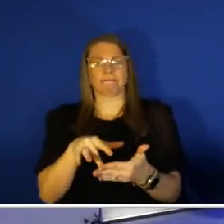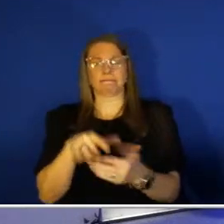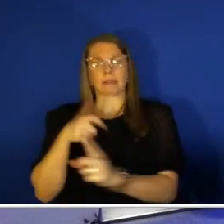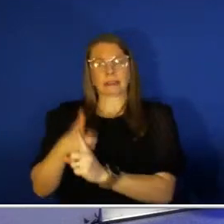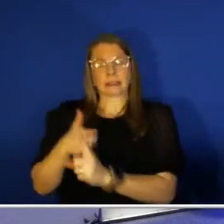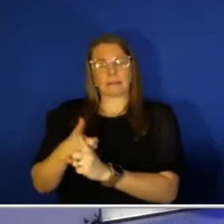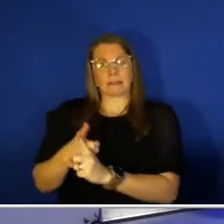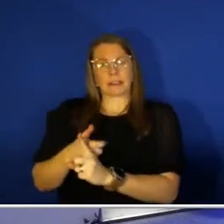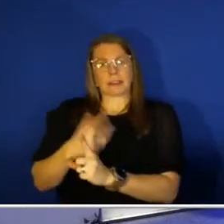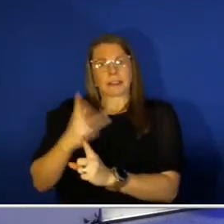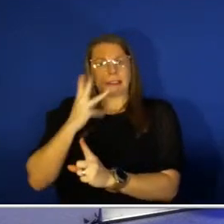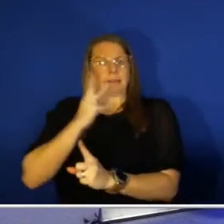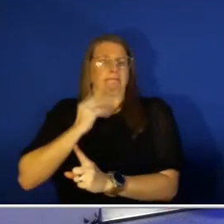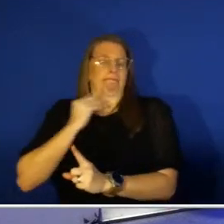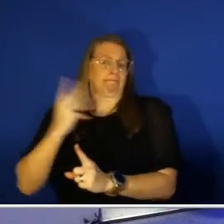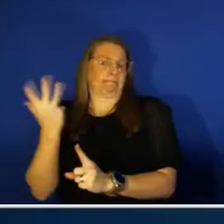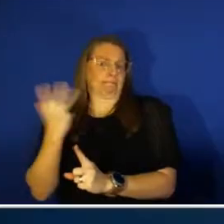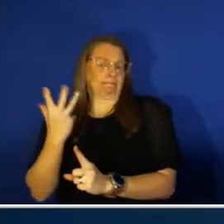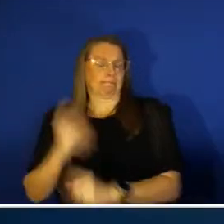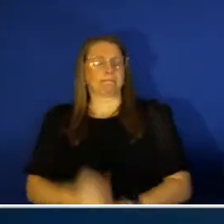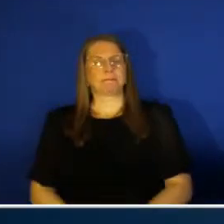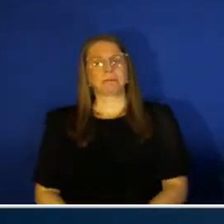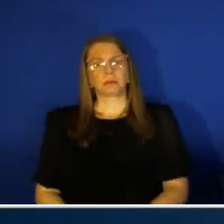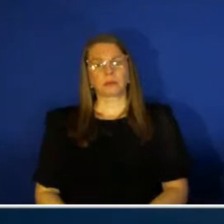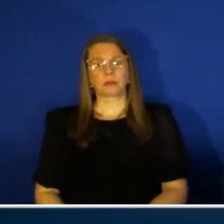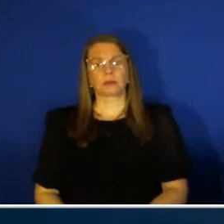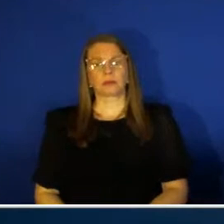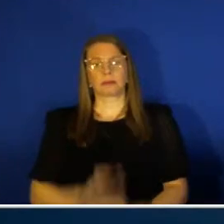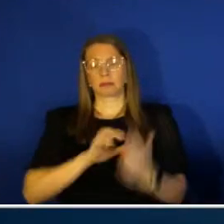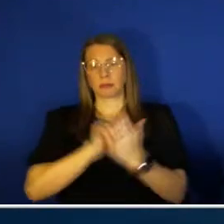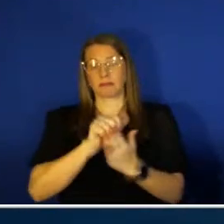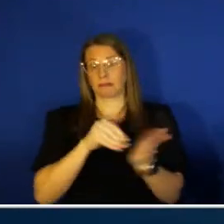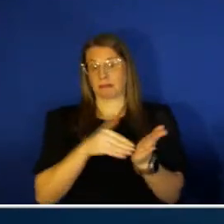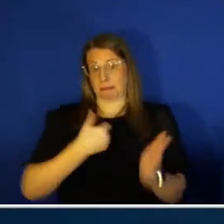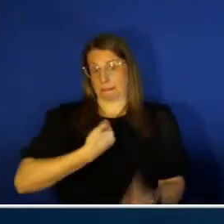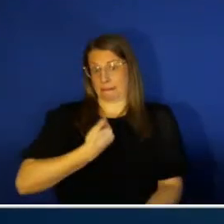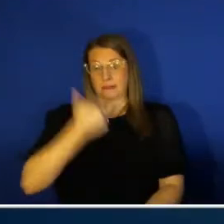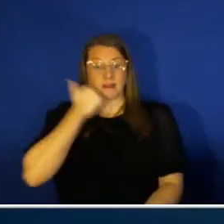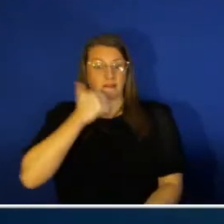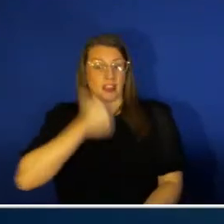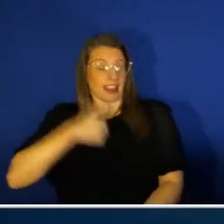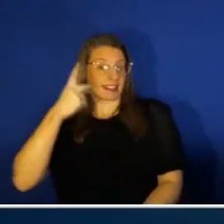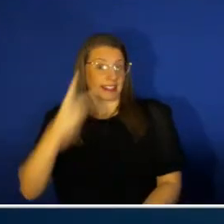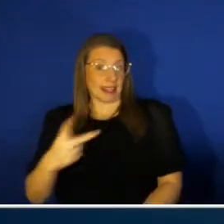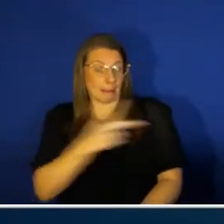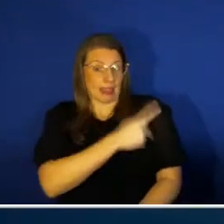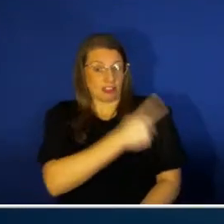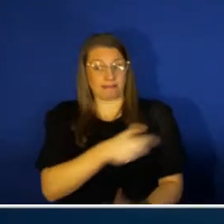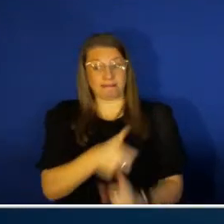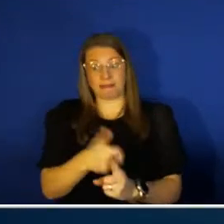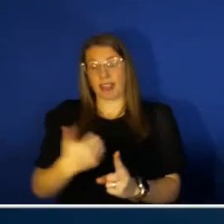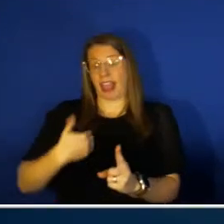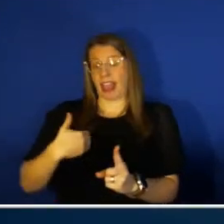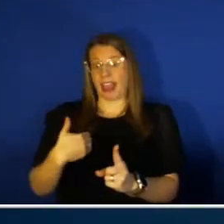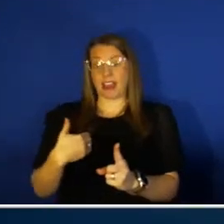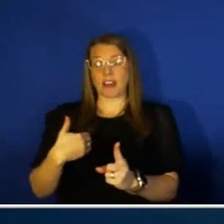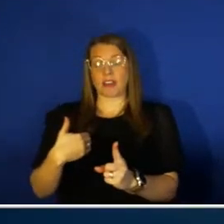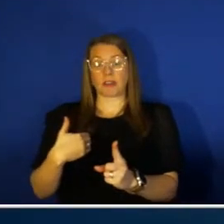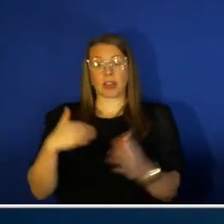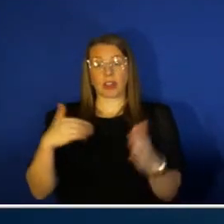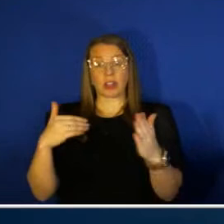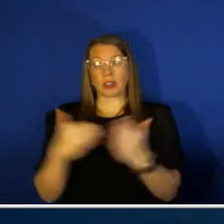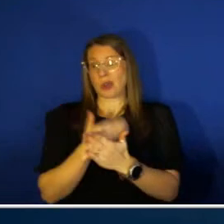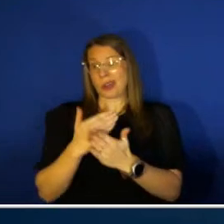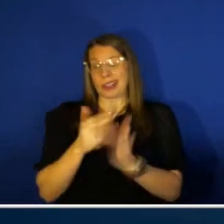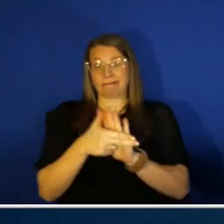clinical trials? Great. Well, as a cancer doctor myself, every day I'm seeing patients who have often newly diagnosed cancer, and they're